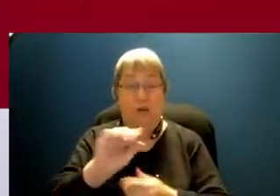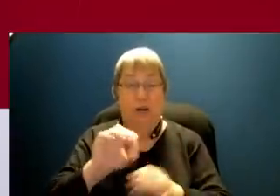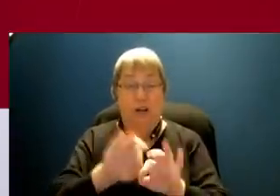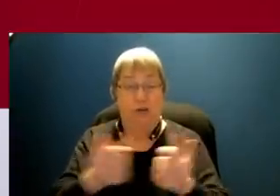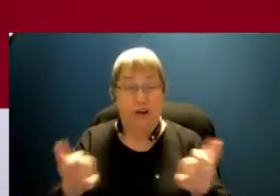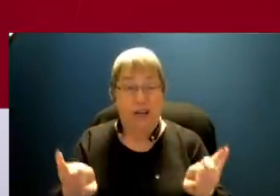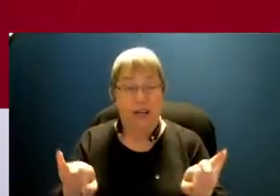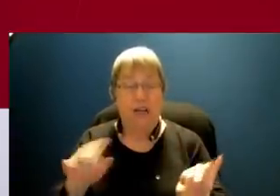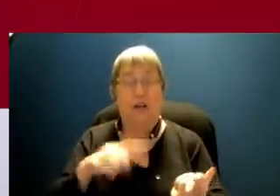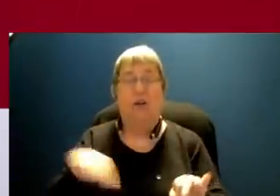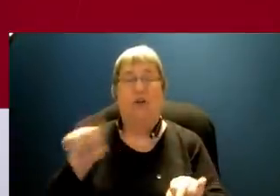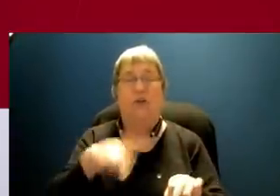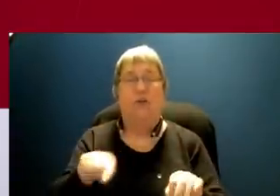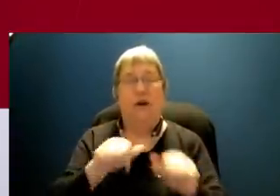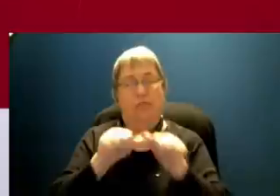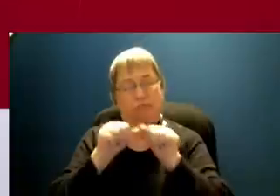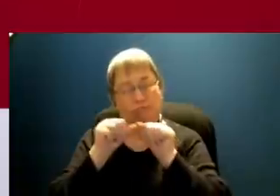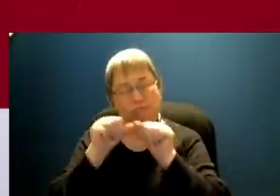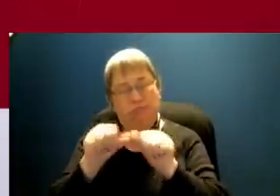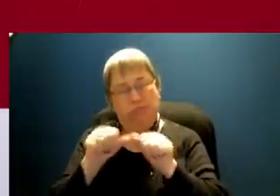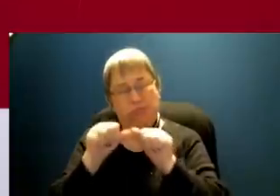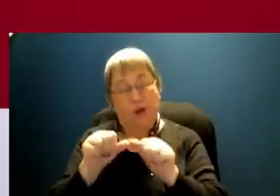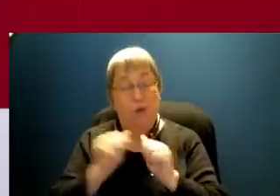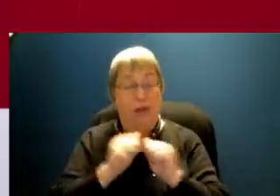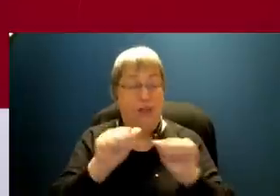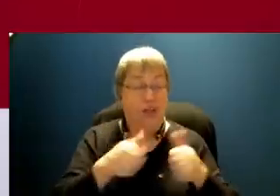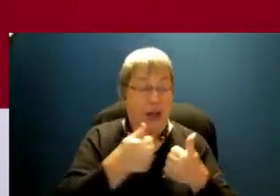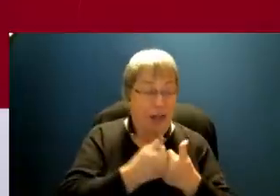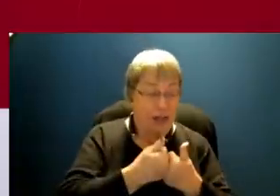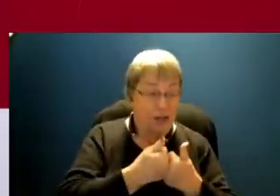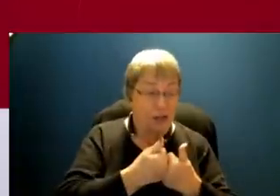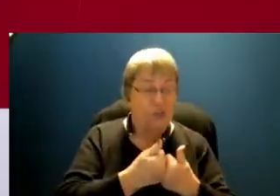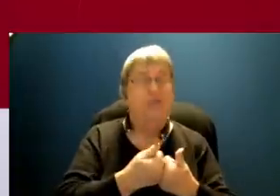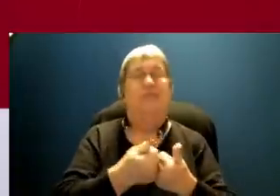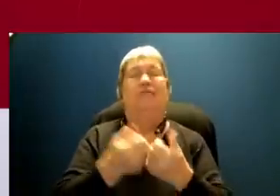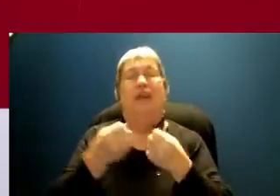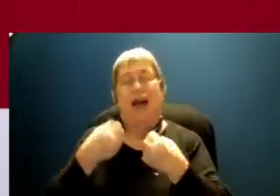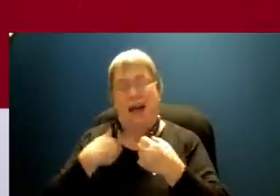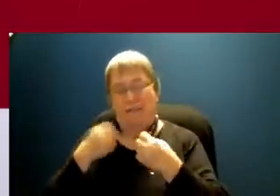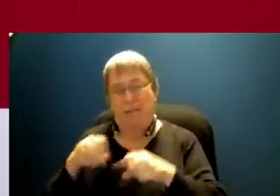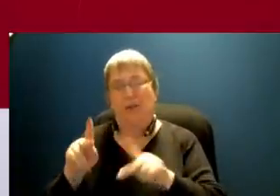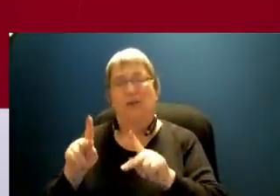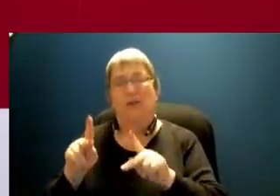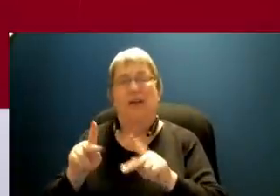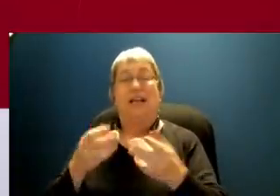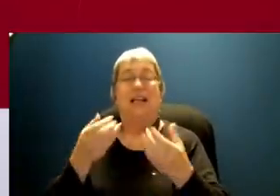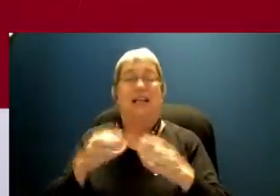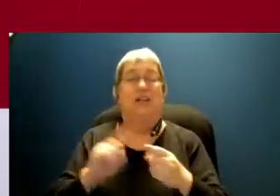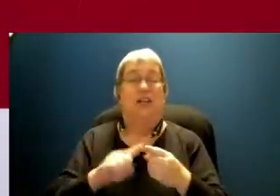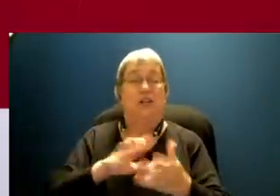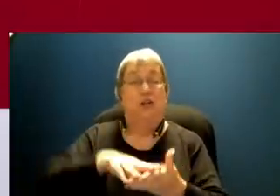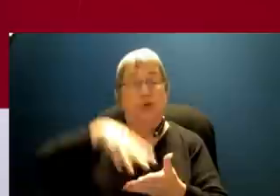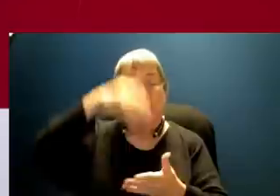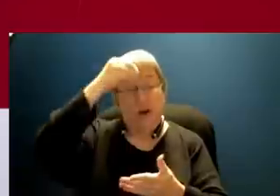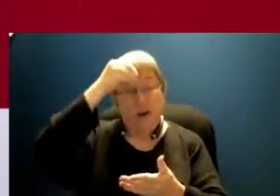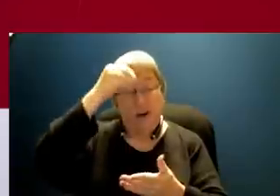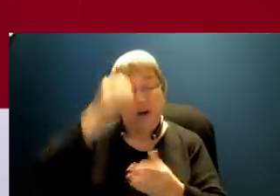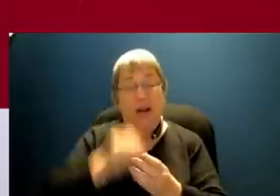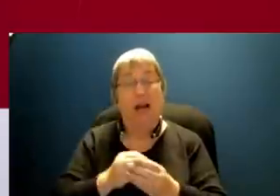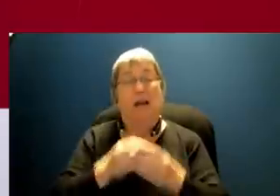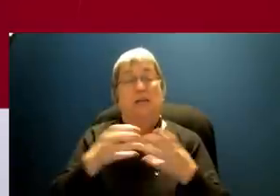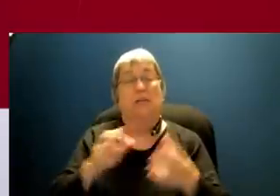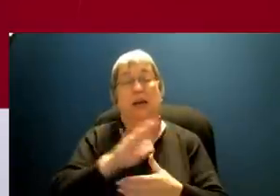Through challenge and adversity comes opportunity, a chance to learn, to expand your thinking, and broaden your